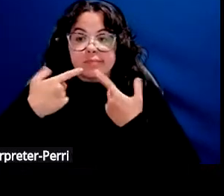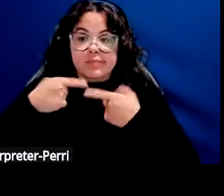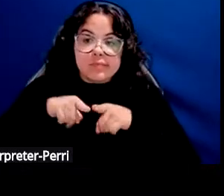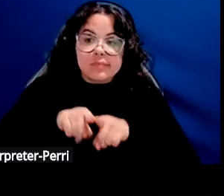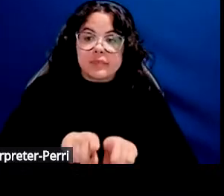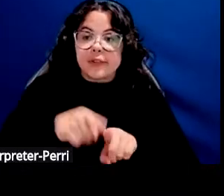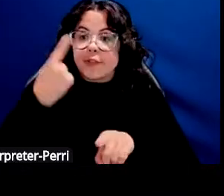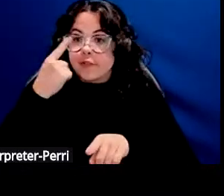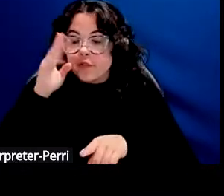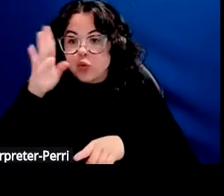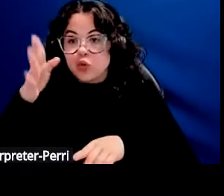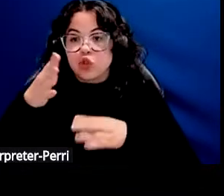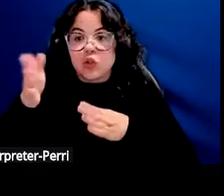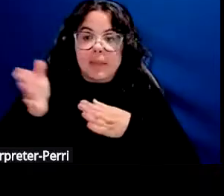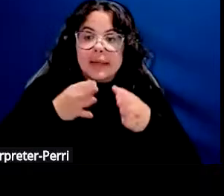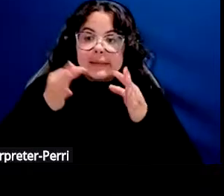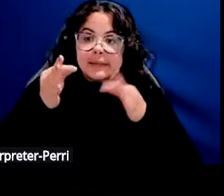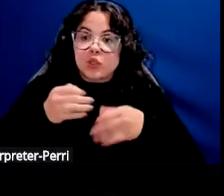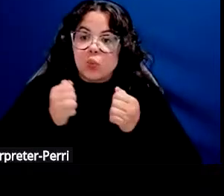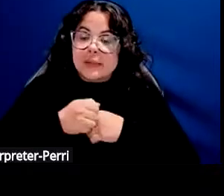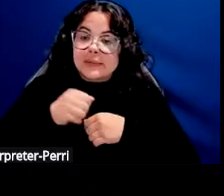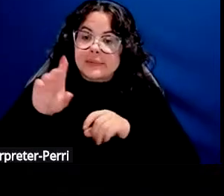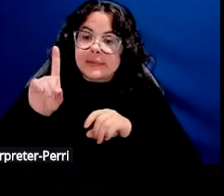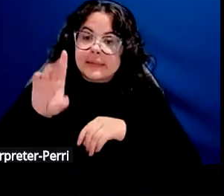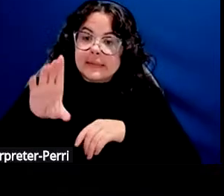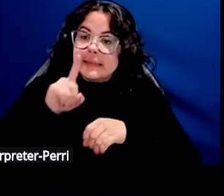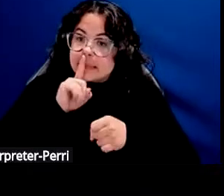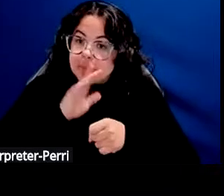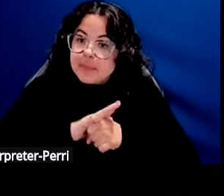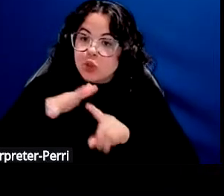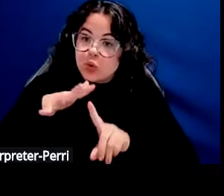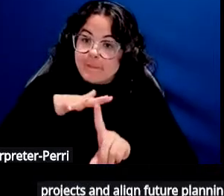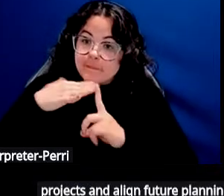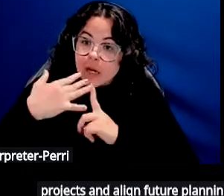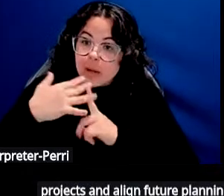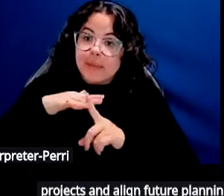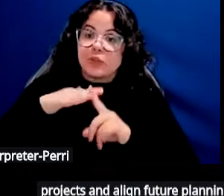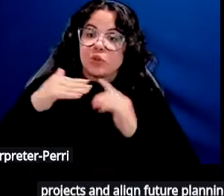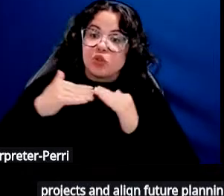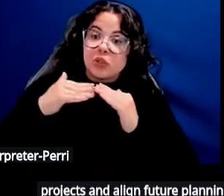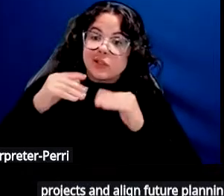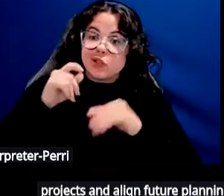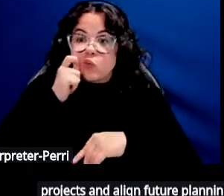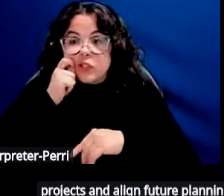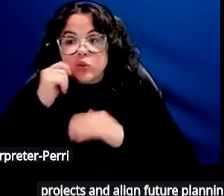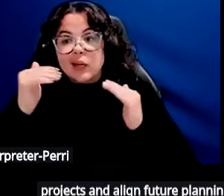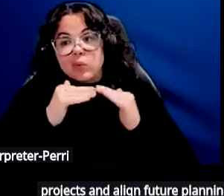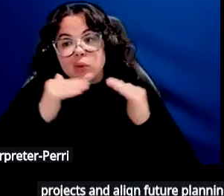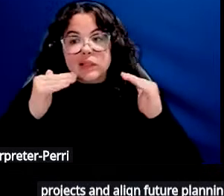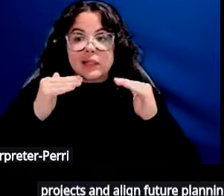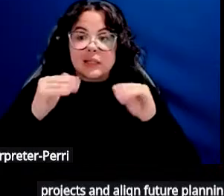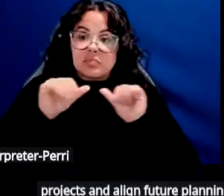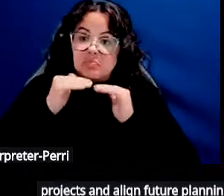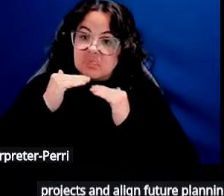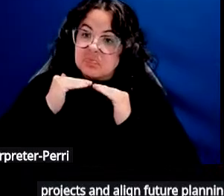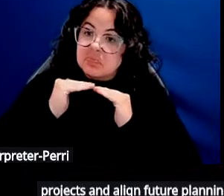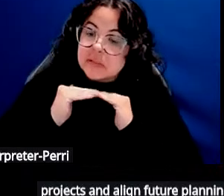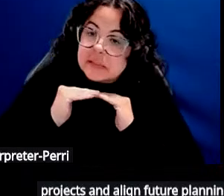the district's commitment to environmental justice, racial equity, and sustainable community